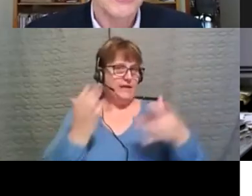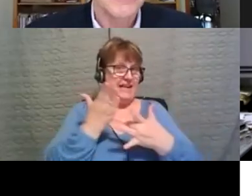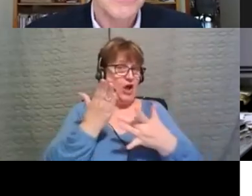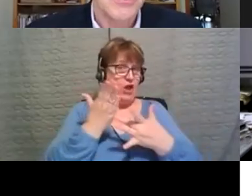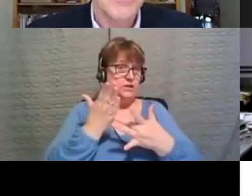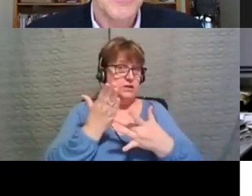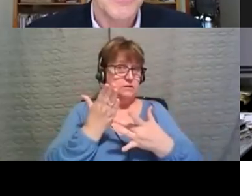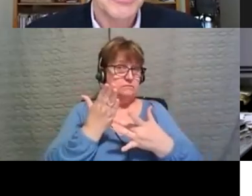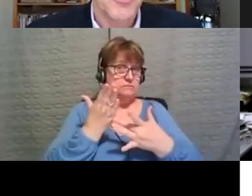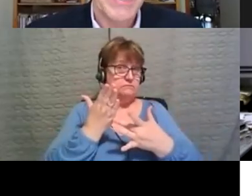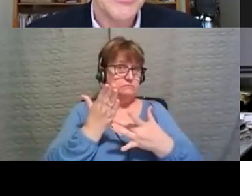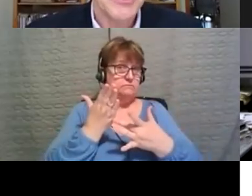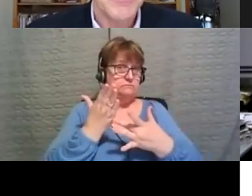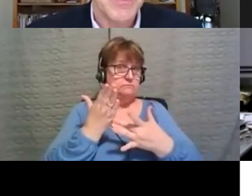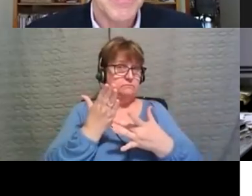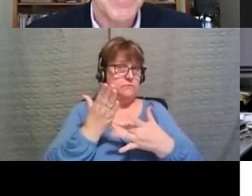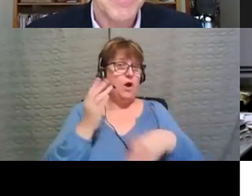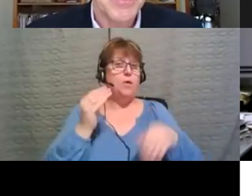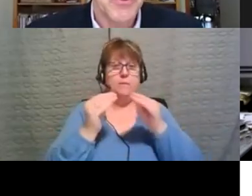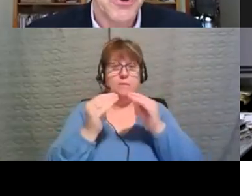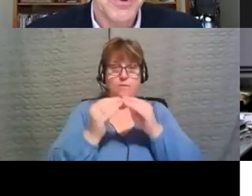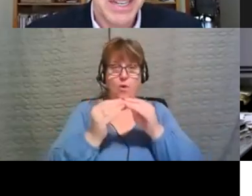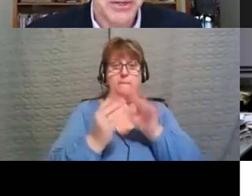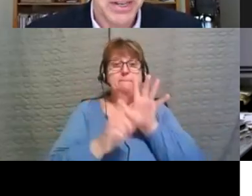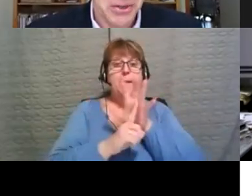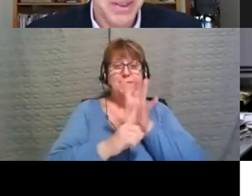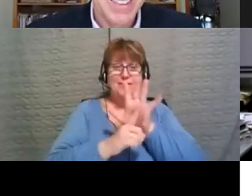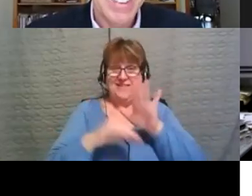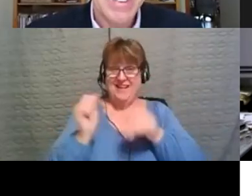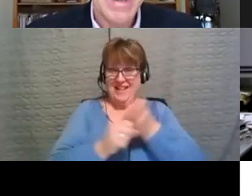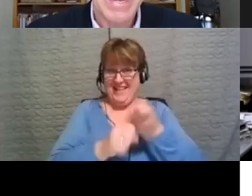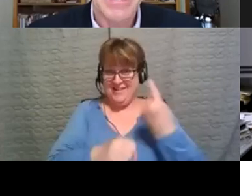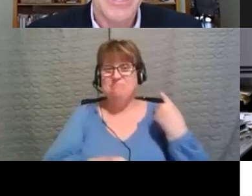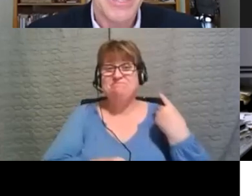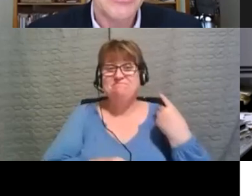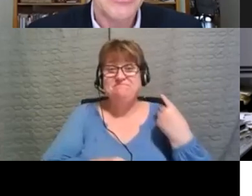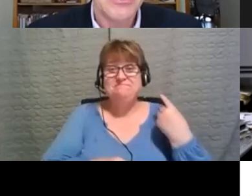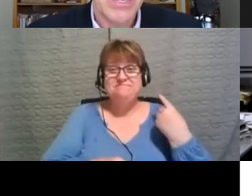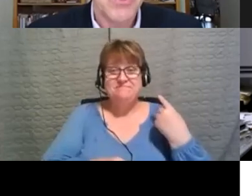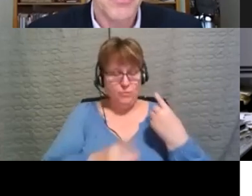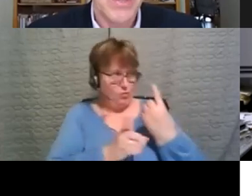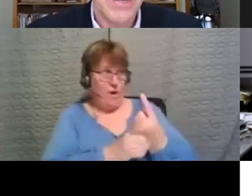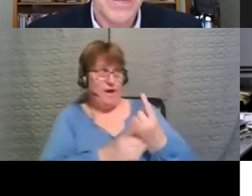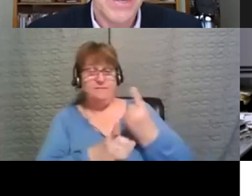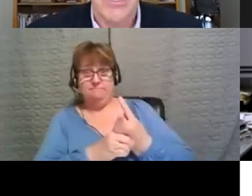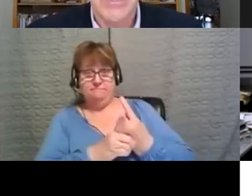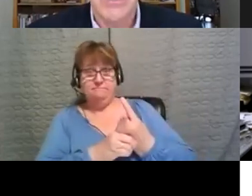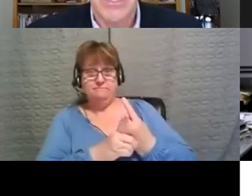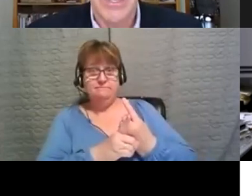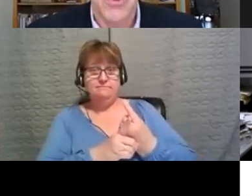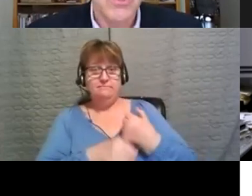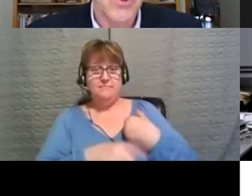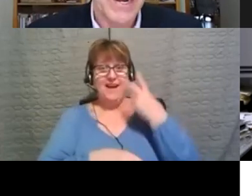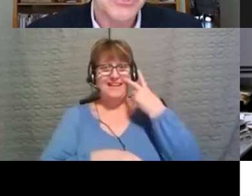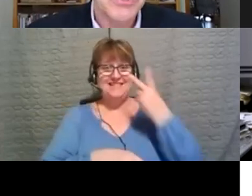are much more mainstream than they were a year ago. And Right. I see that rollout